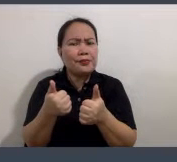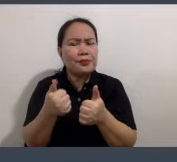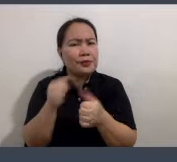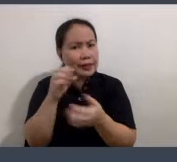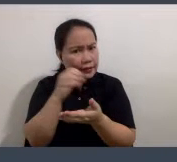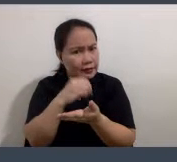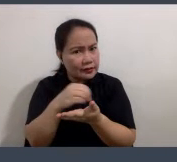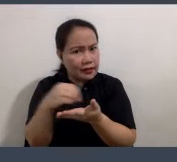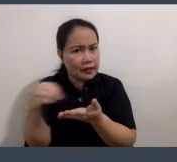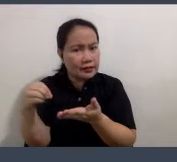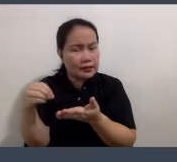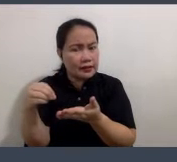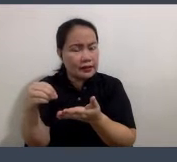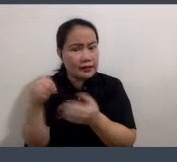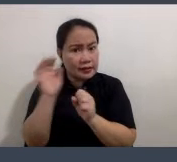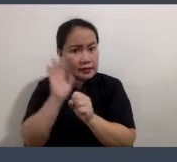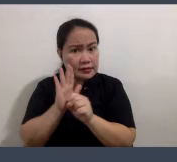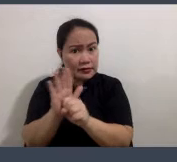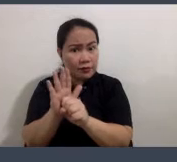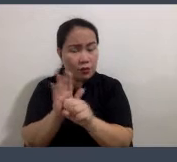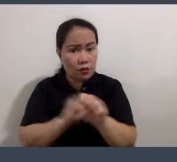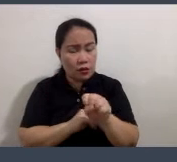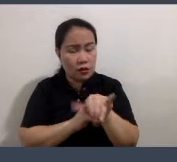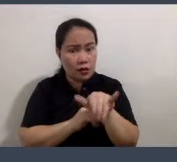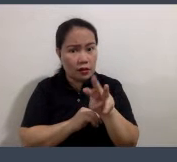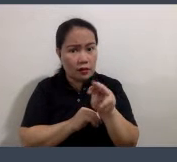isusulat ito in symbols? So,